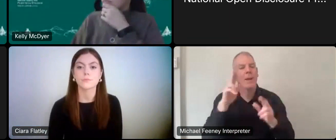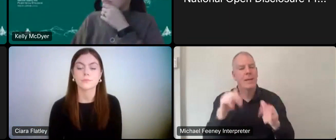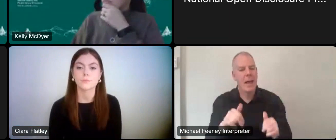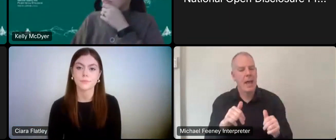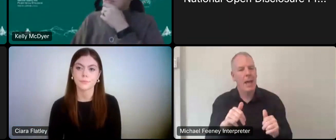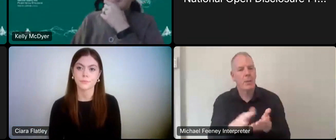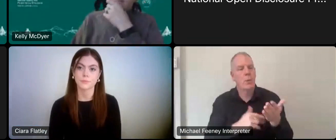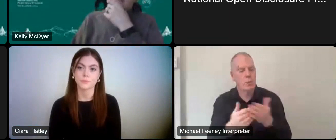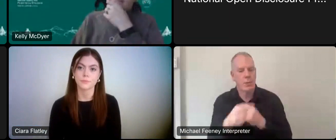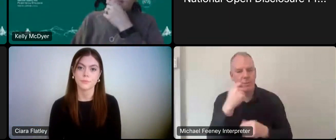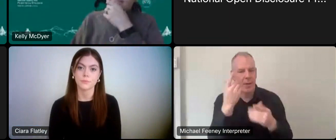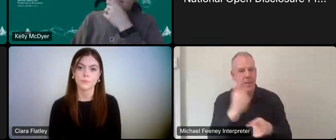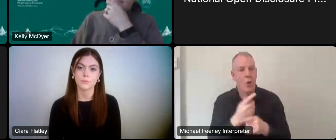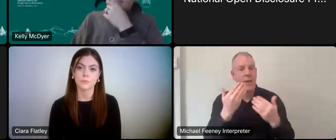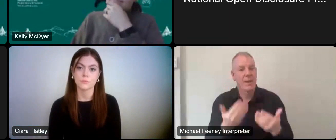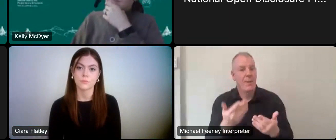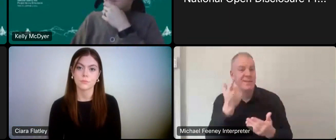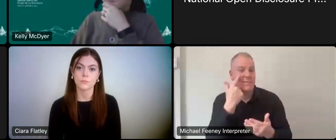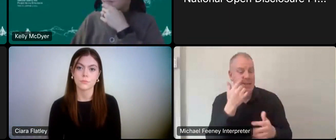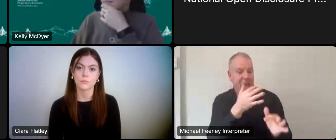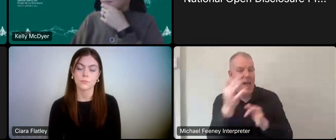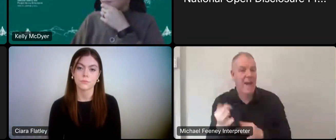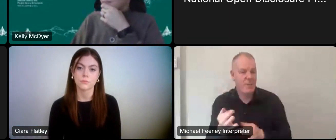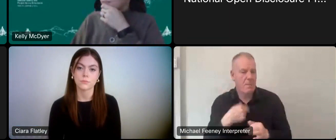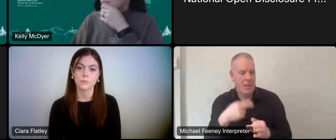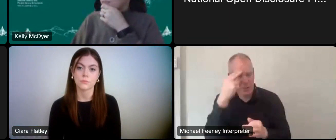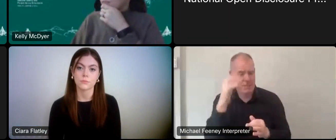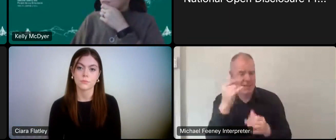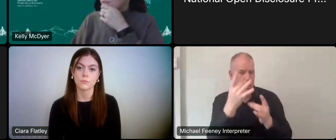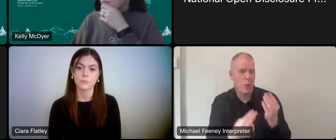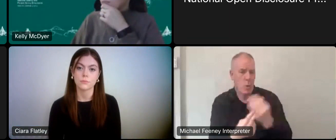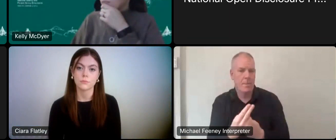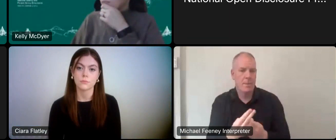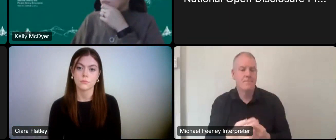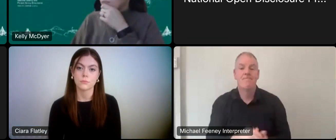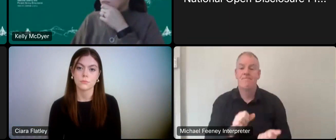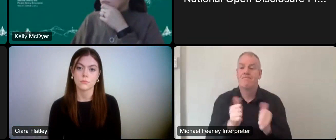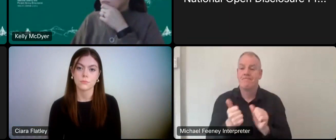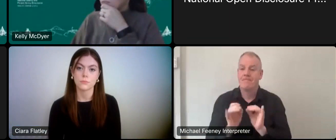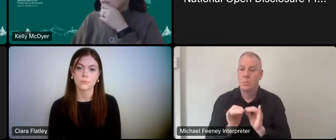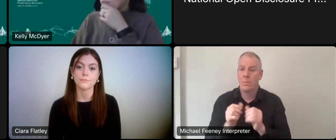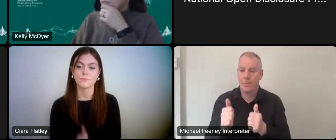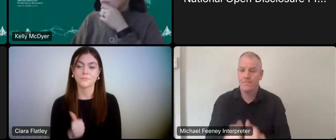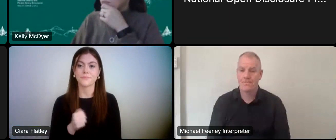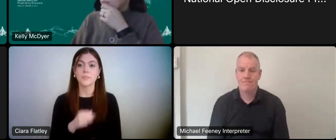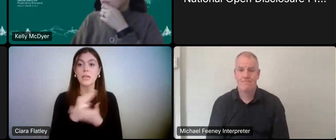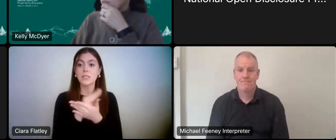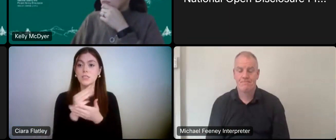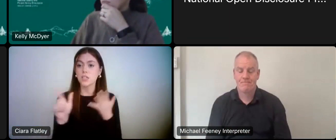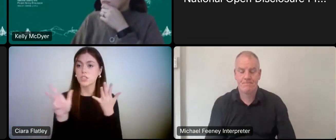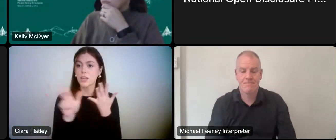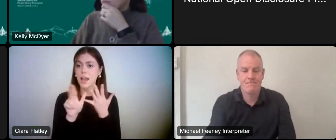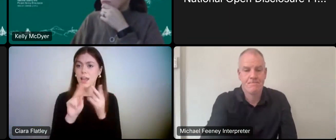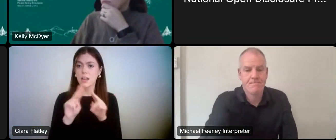well. That's how I would read it, but we can check it. Yeah. And of course, Section 8 not only relates to the notifiable incident,